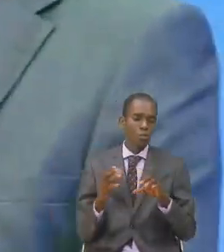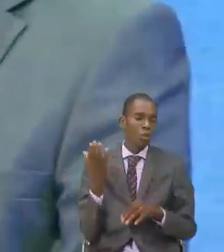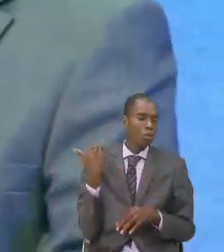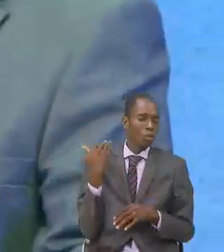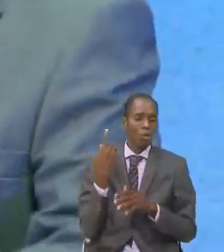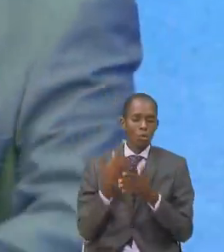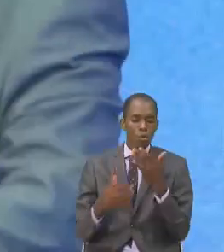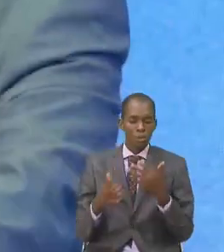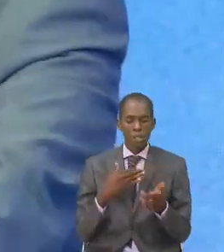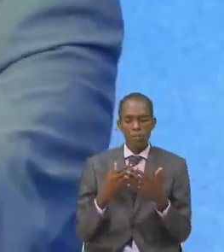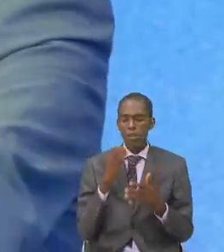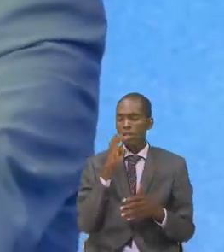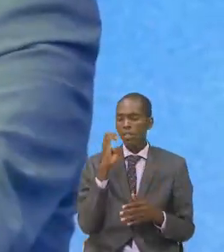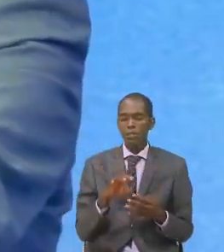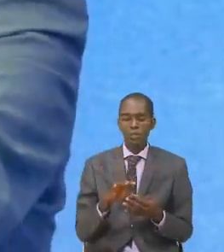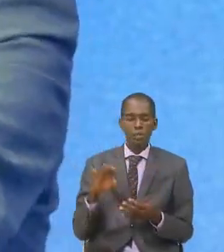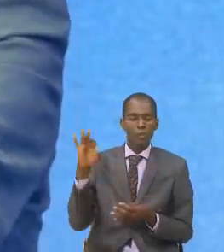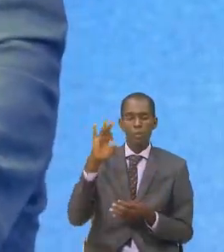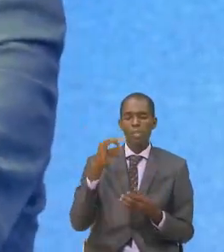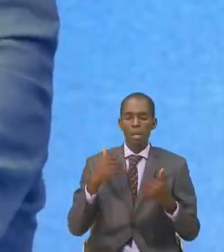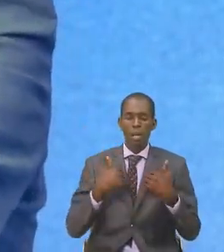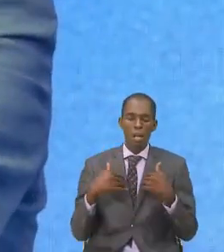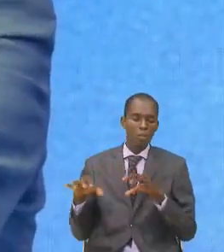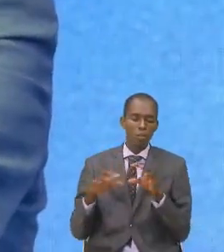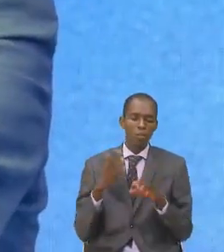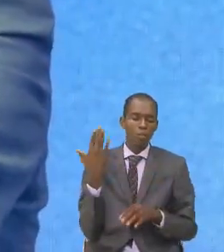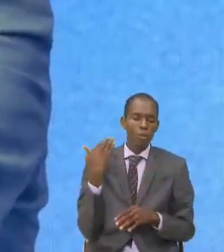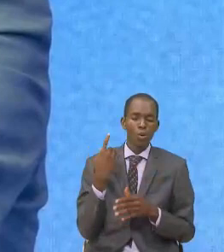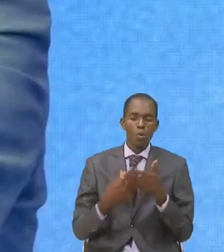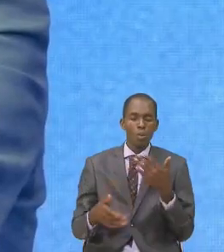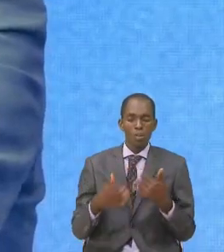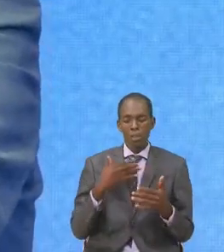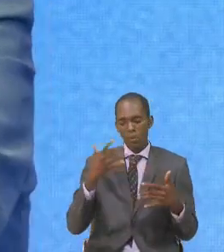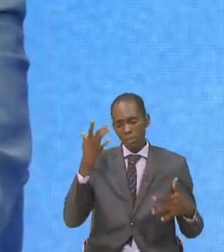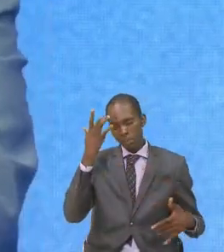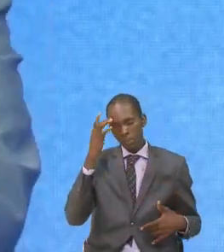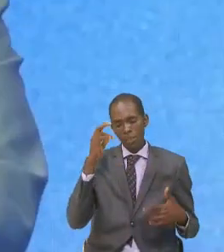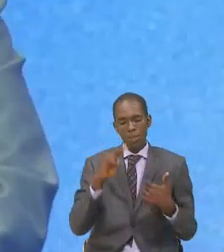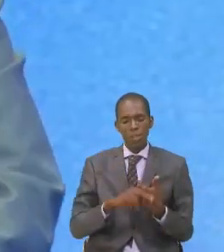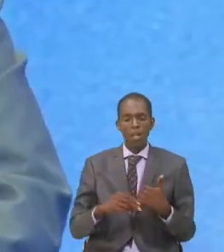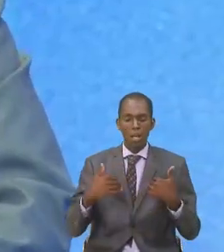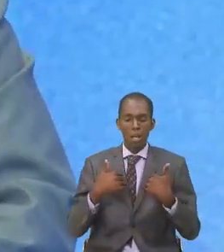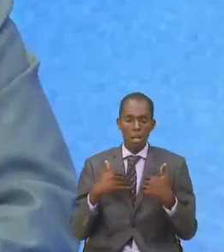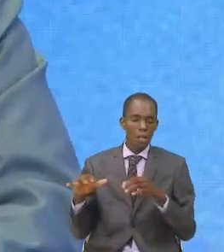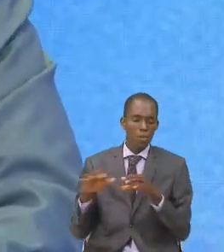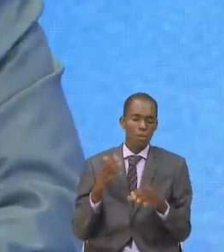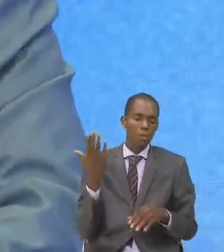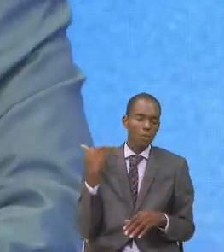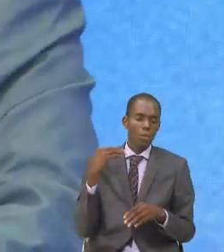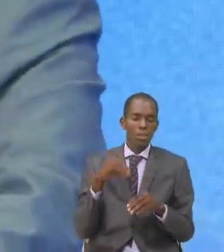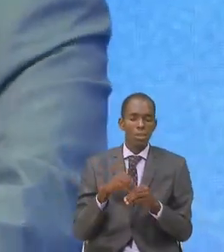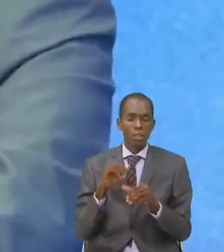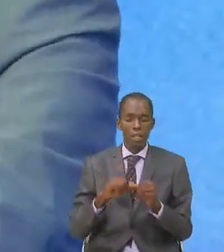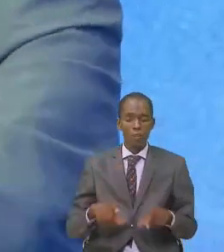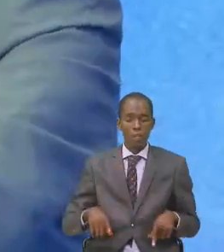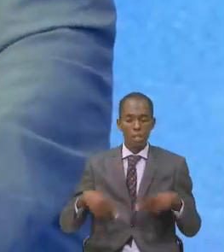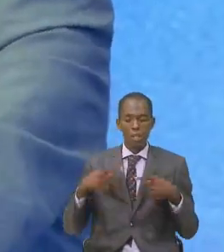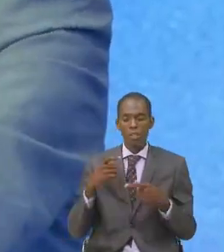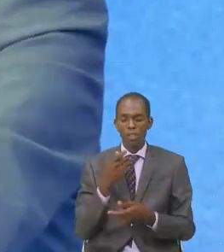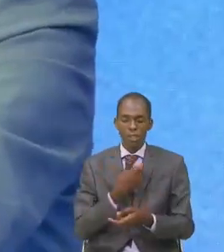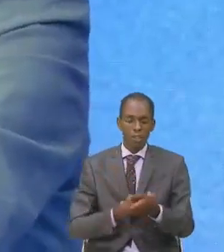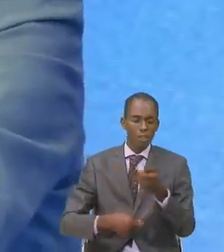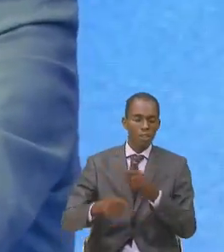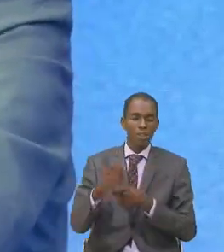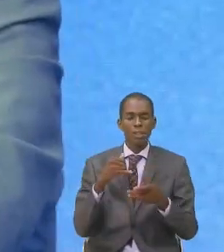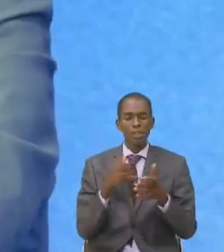the devil has done, whatever evil spirits have done, whatever sickness, infirmity has done